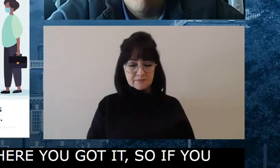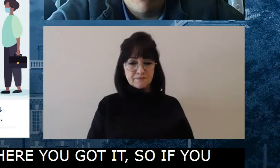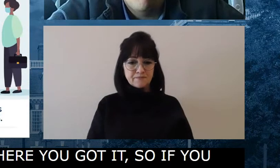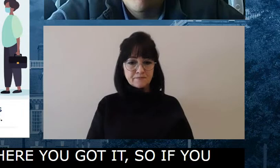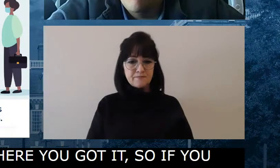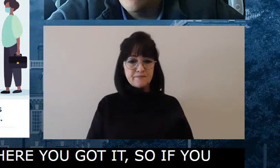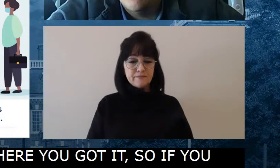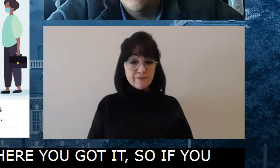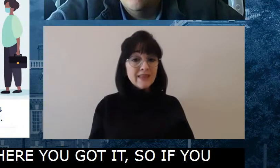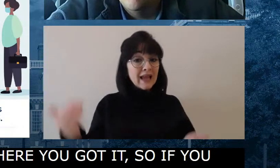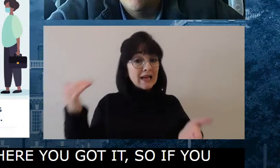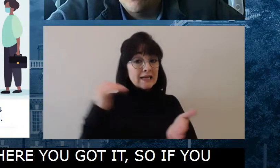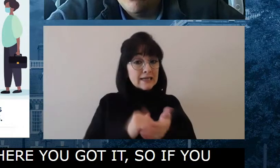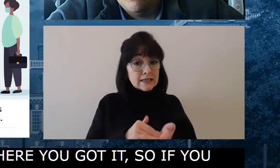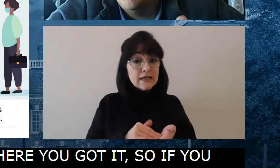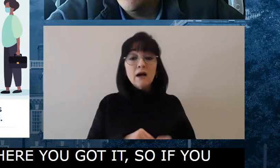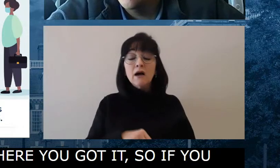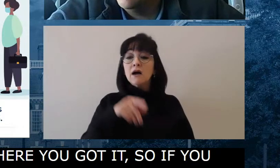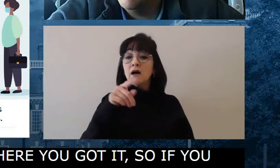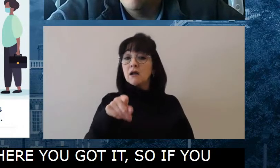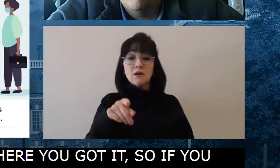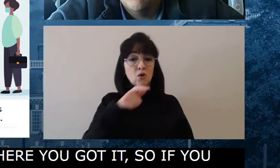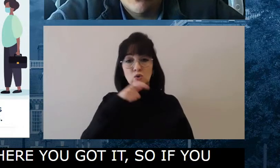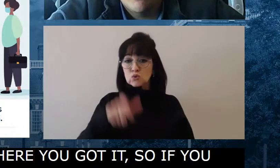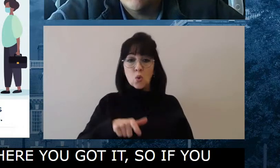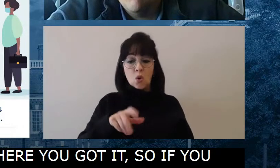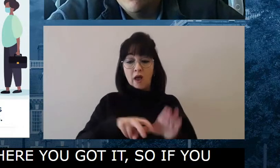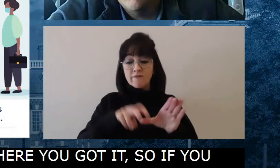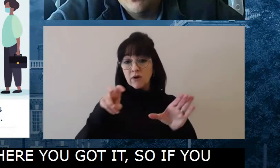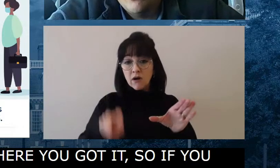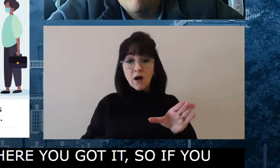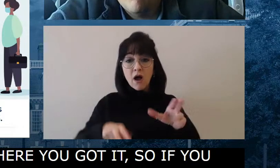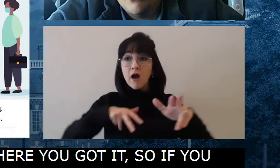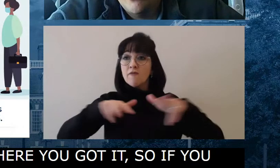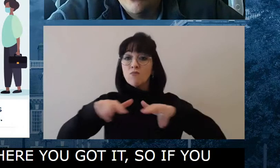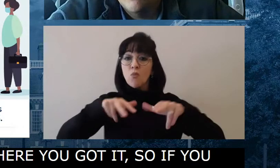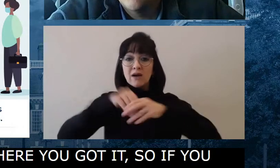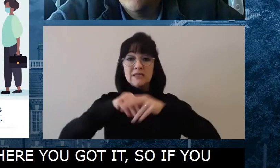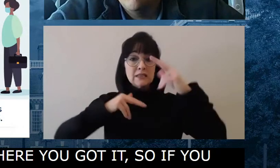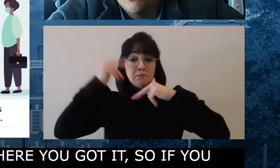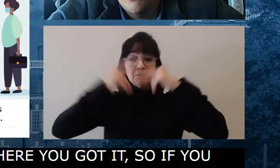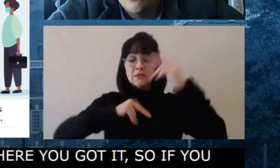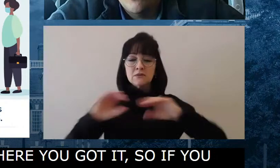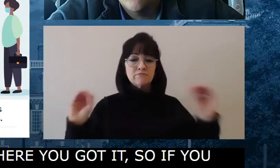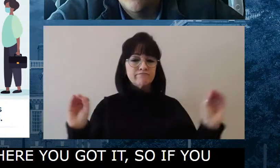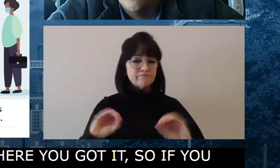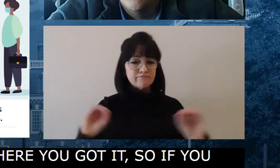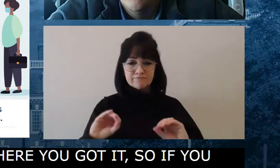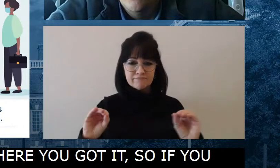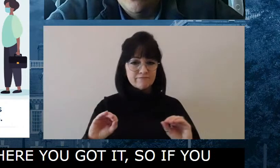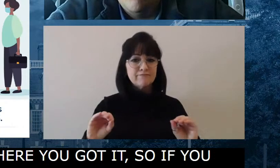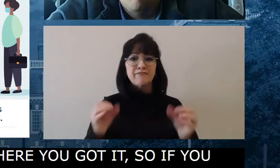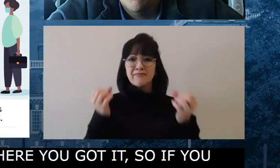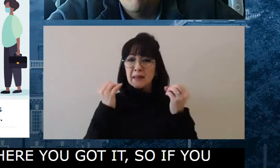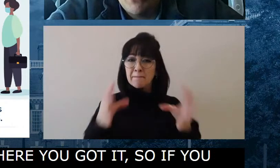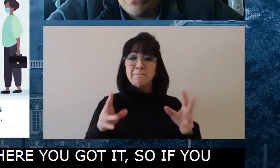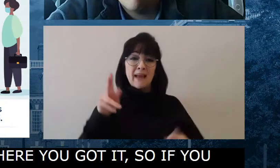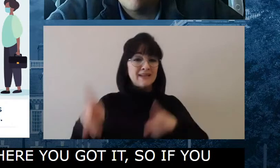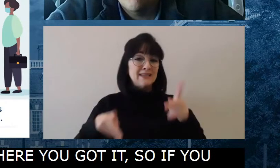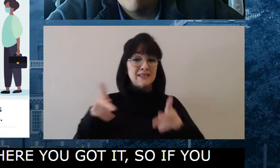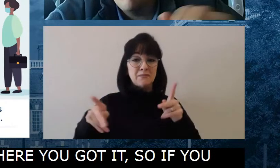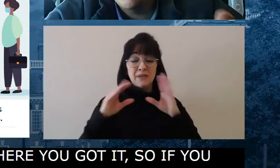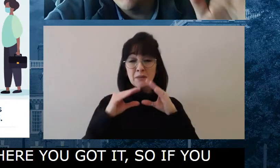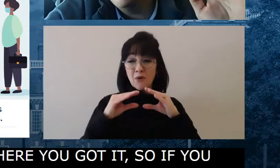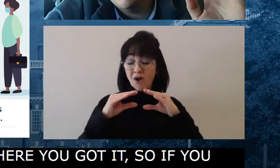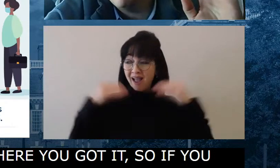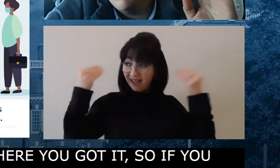Again, a drive-through event, I'll tell you, we're talking about the smiles we had Sunday and yesterday.